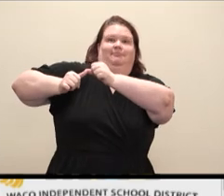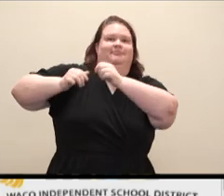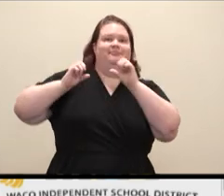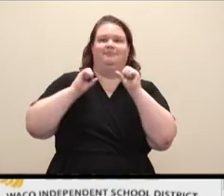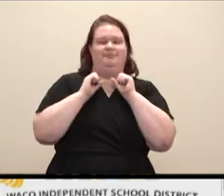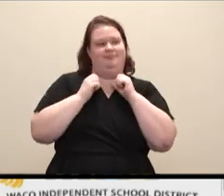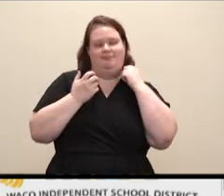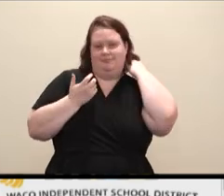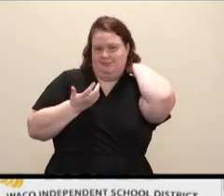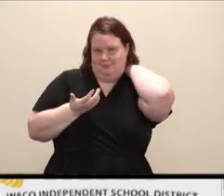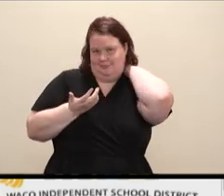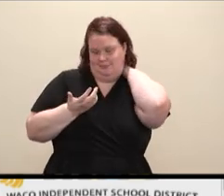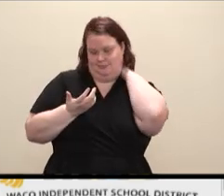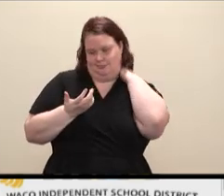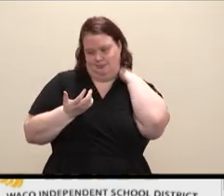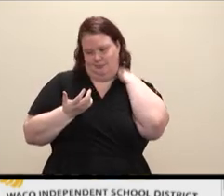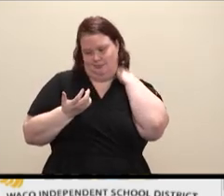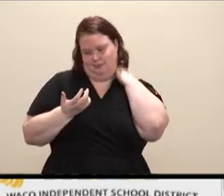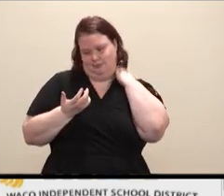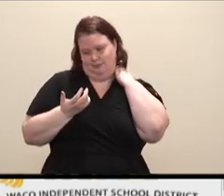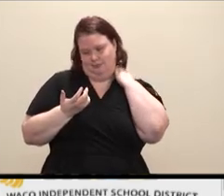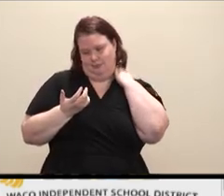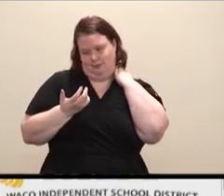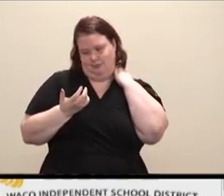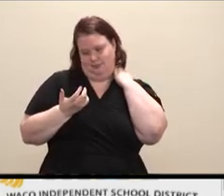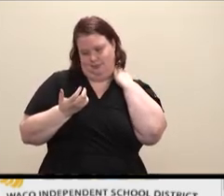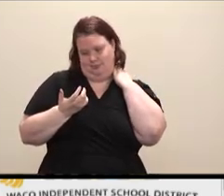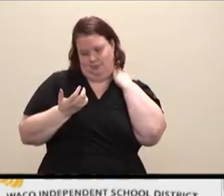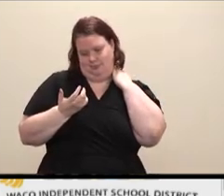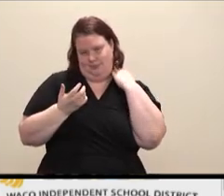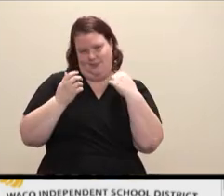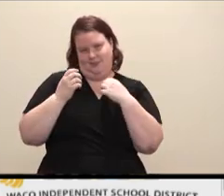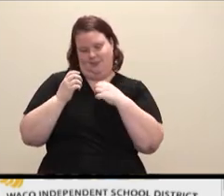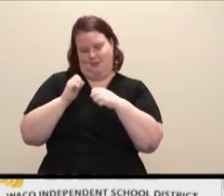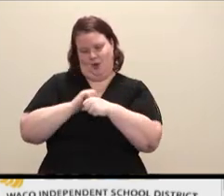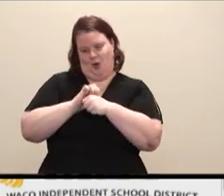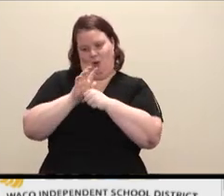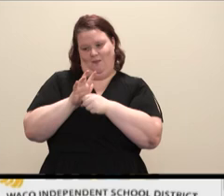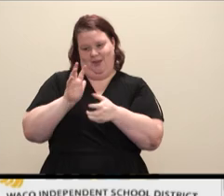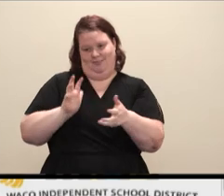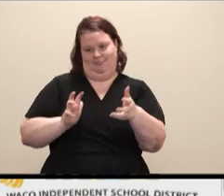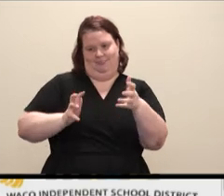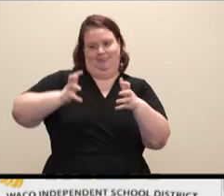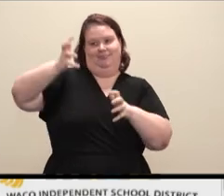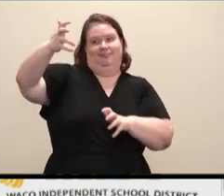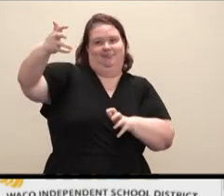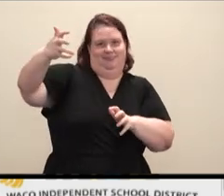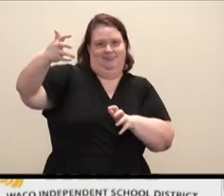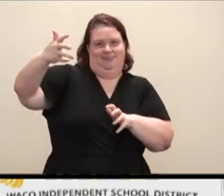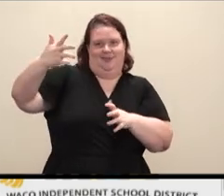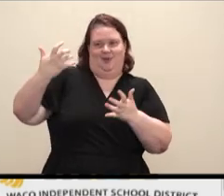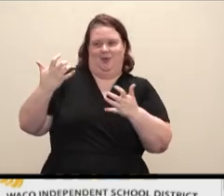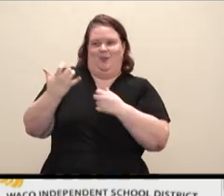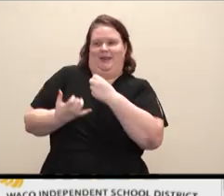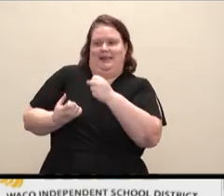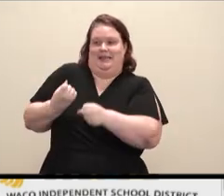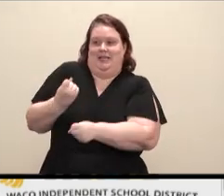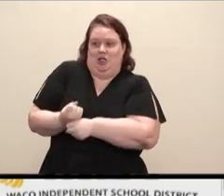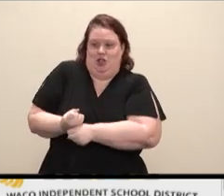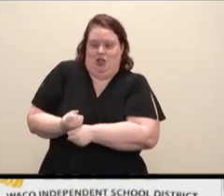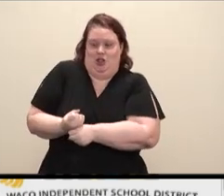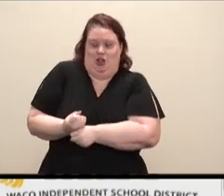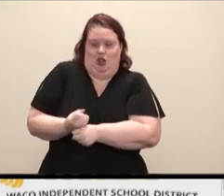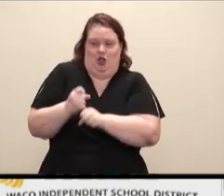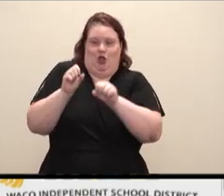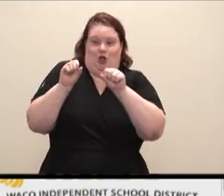nothing has been able to be implemented with quite the fidelity that we would hope this year. So